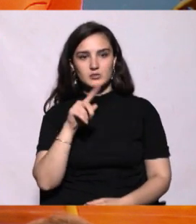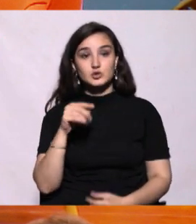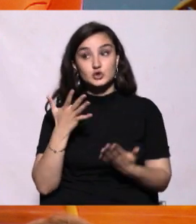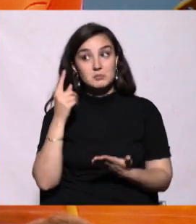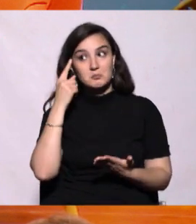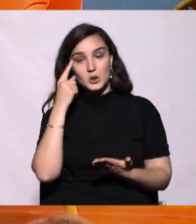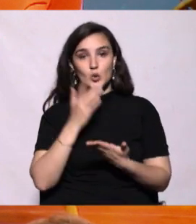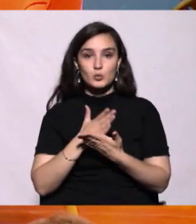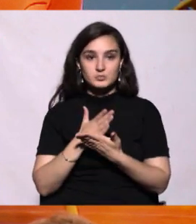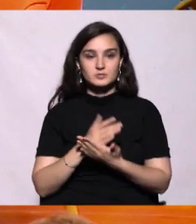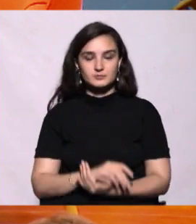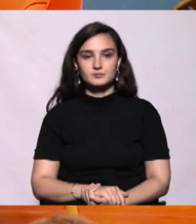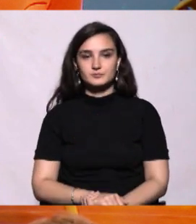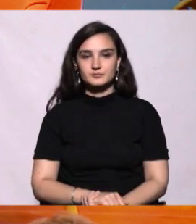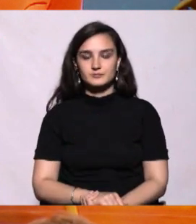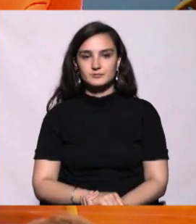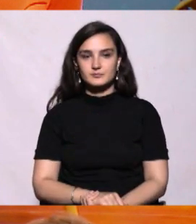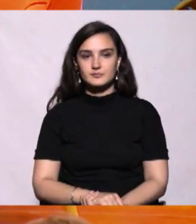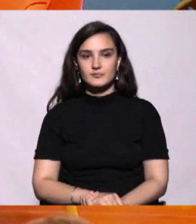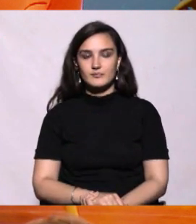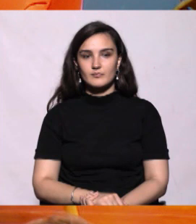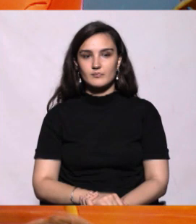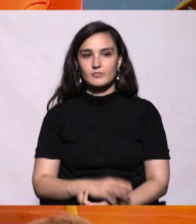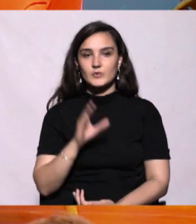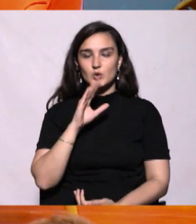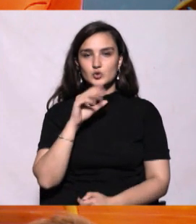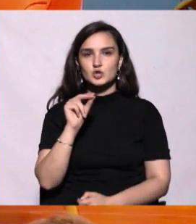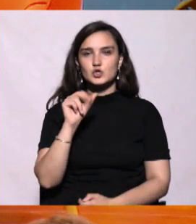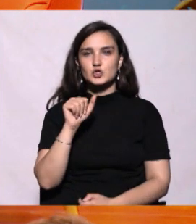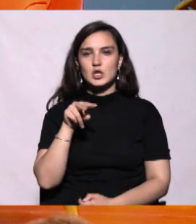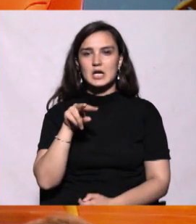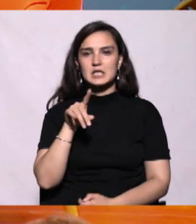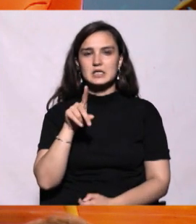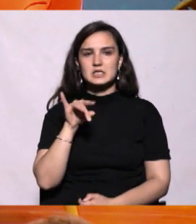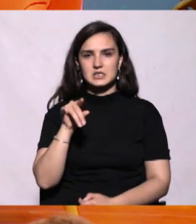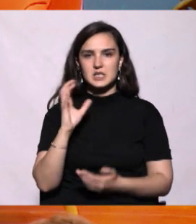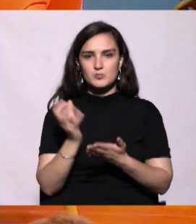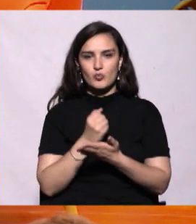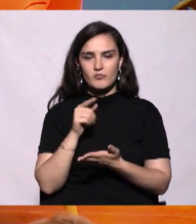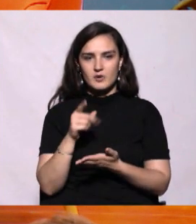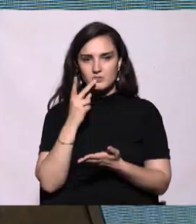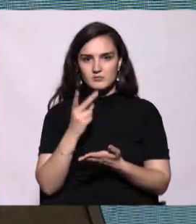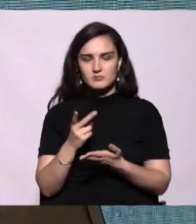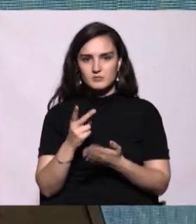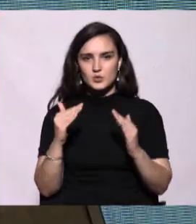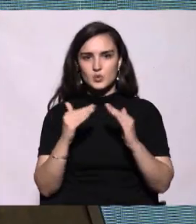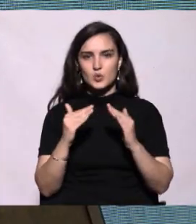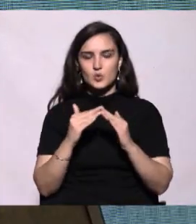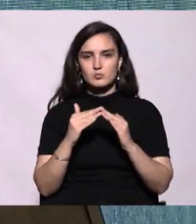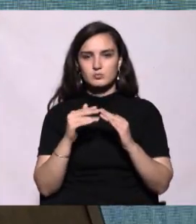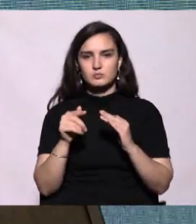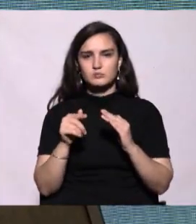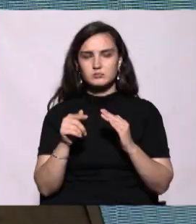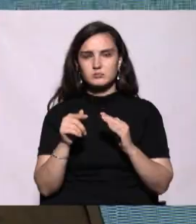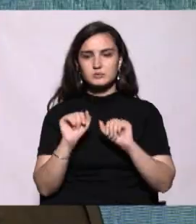both. Yeah. When Sir Charles Baskerville is found dead, Holmes is called upon